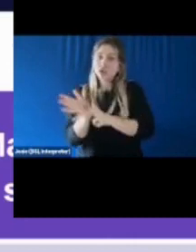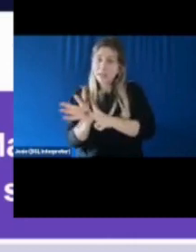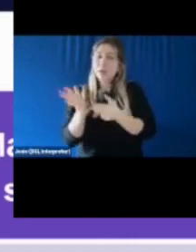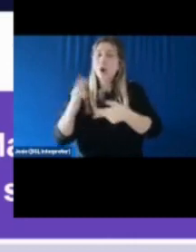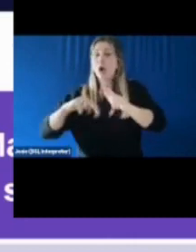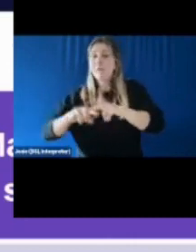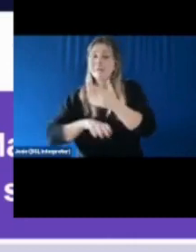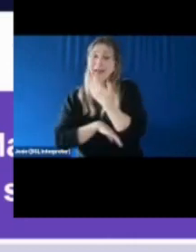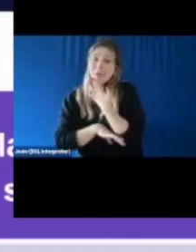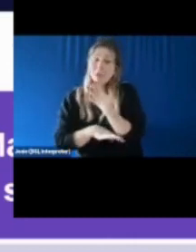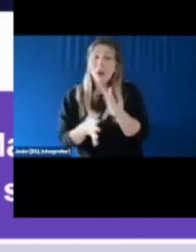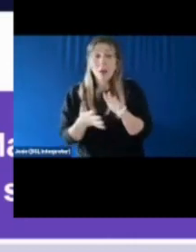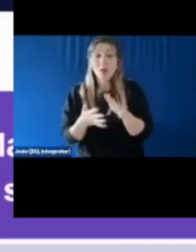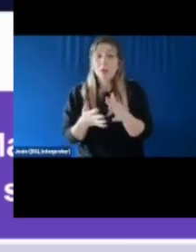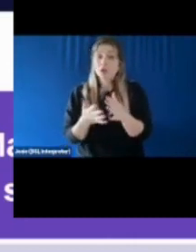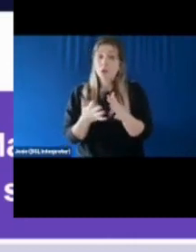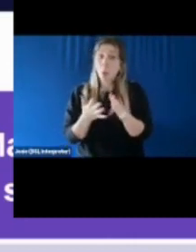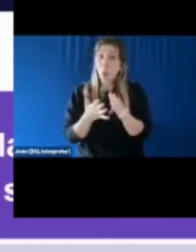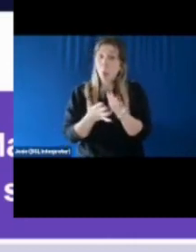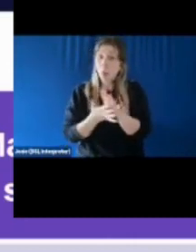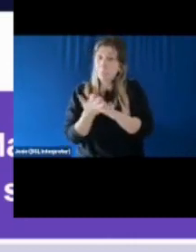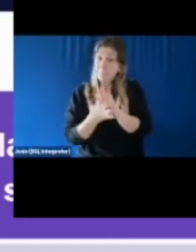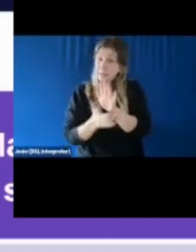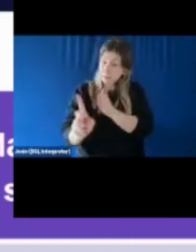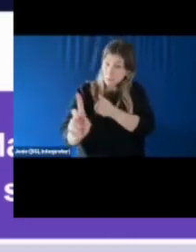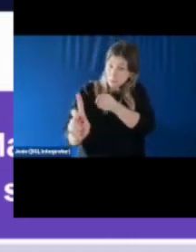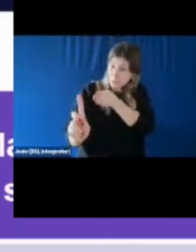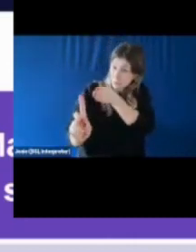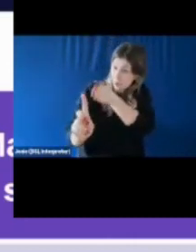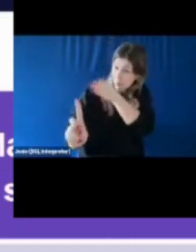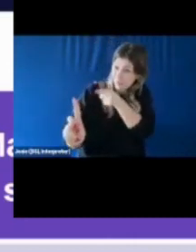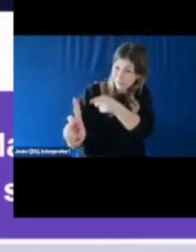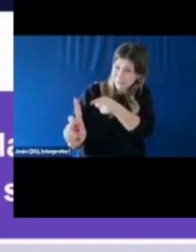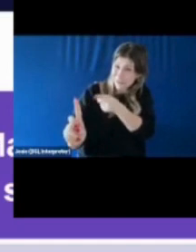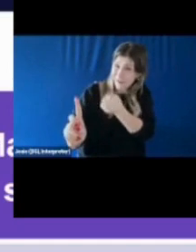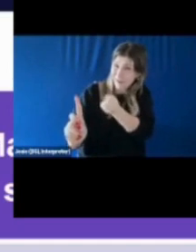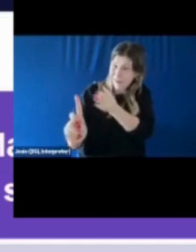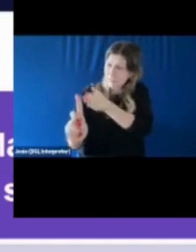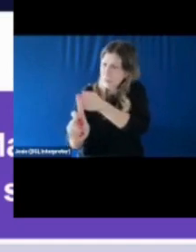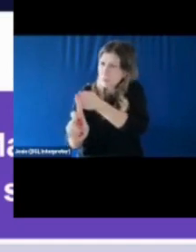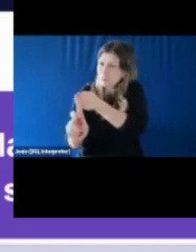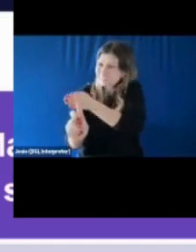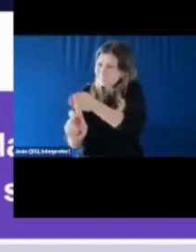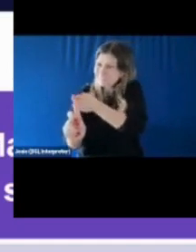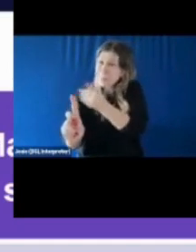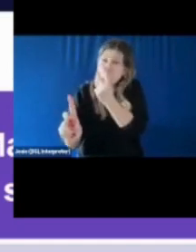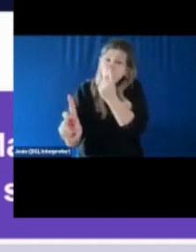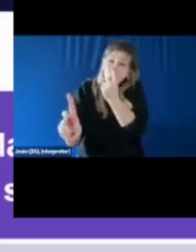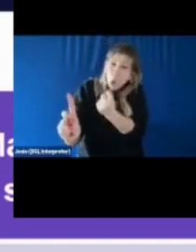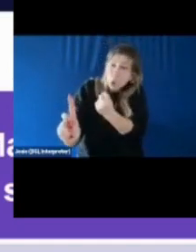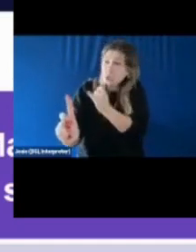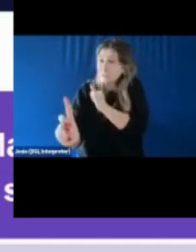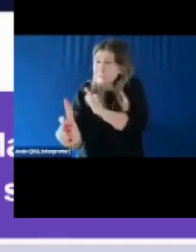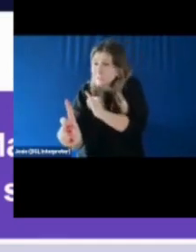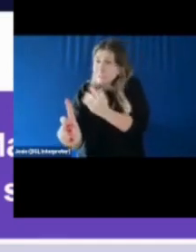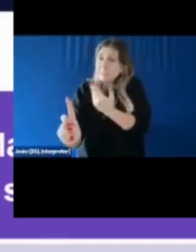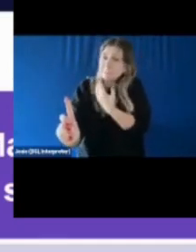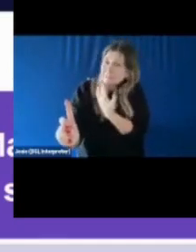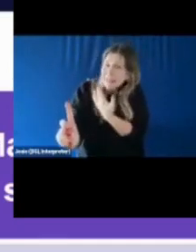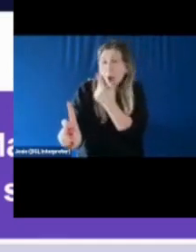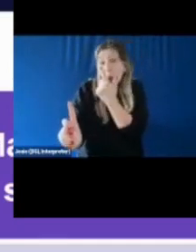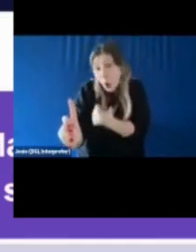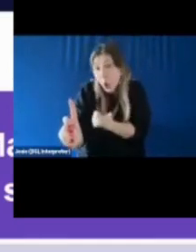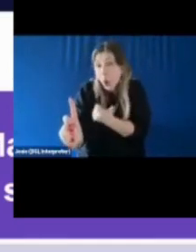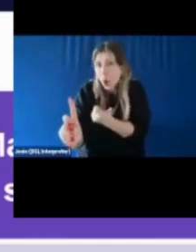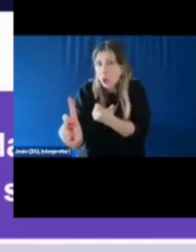A 5% margin of error means the real answer to a question that we get in our survey results could be anywhere 5%